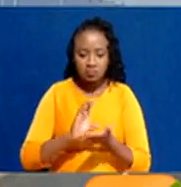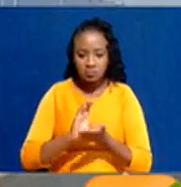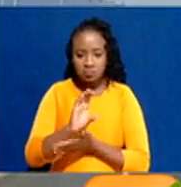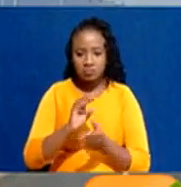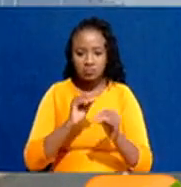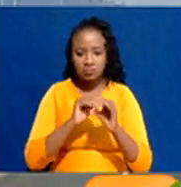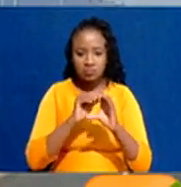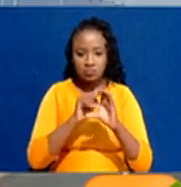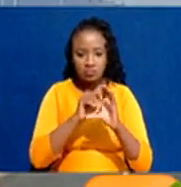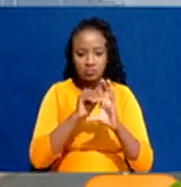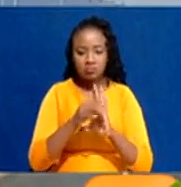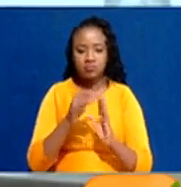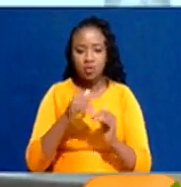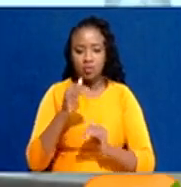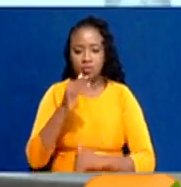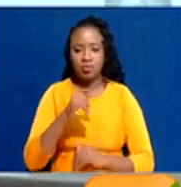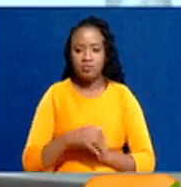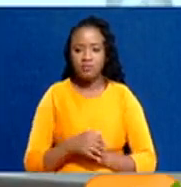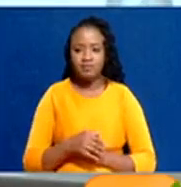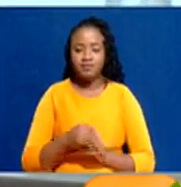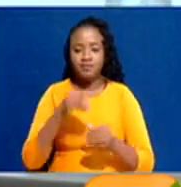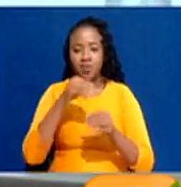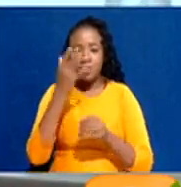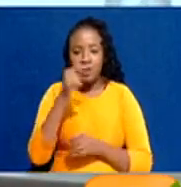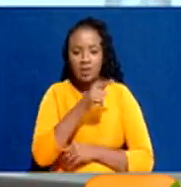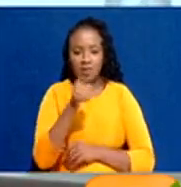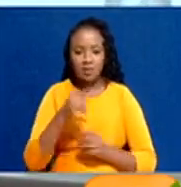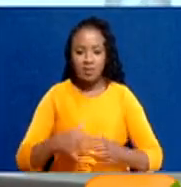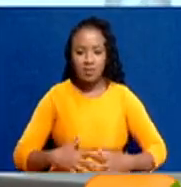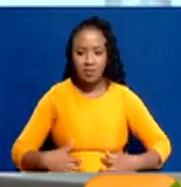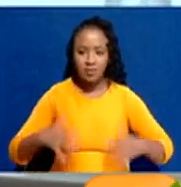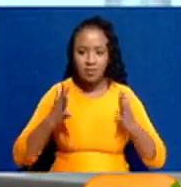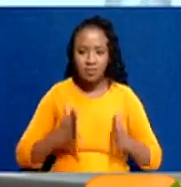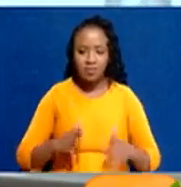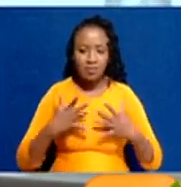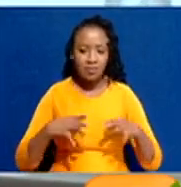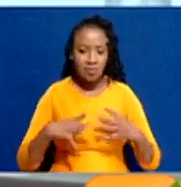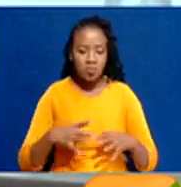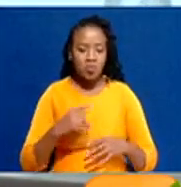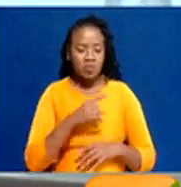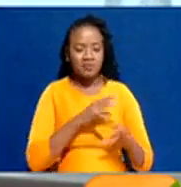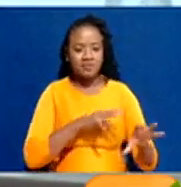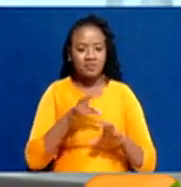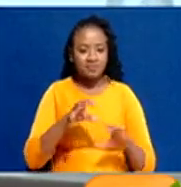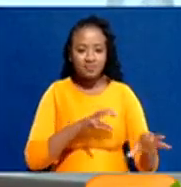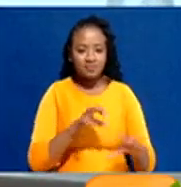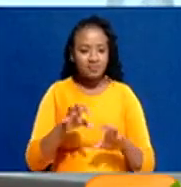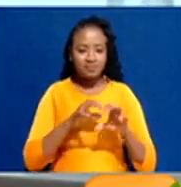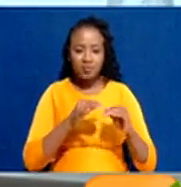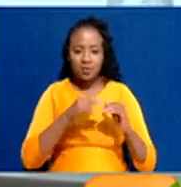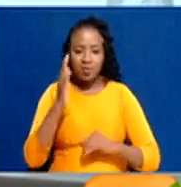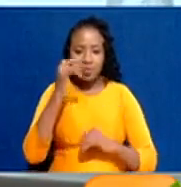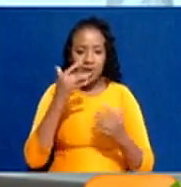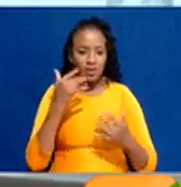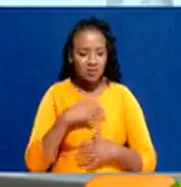refugee community in Kakuma. They've already suffered so much of trauma, but we should not see them just in